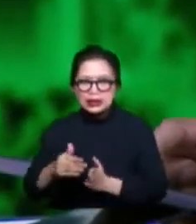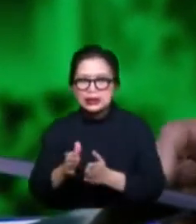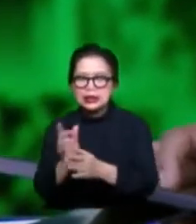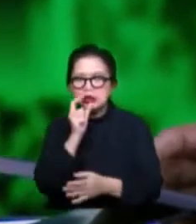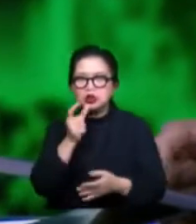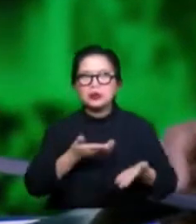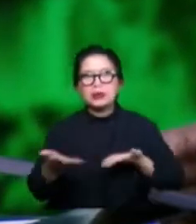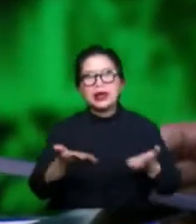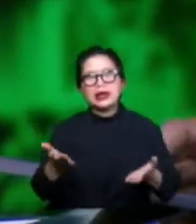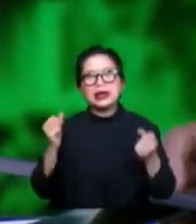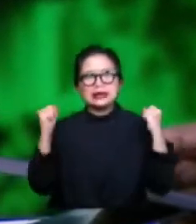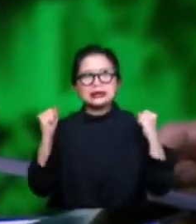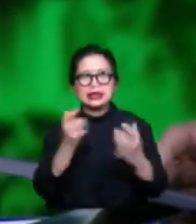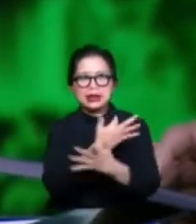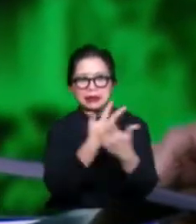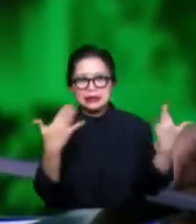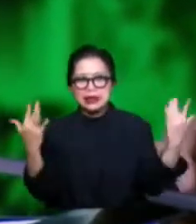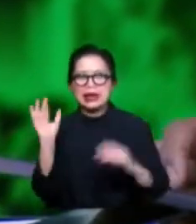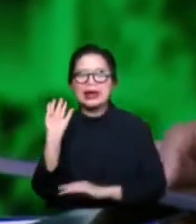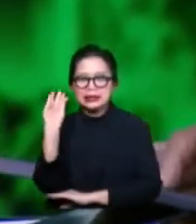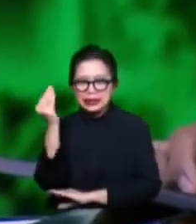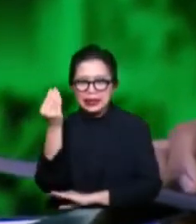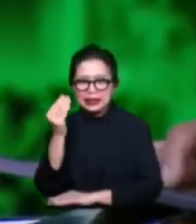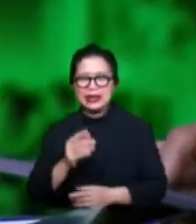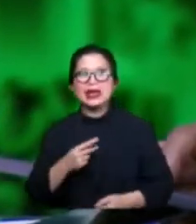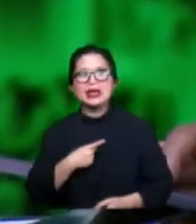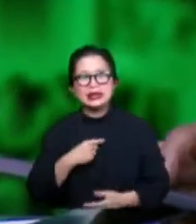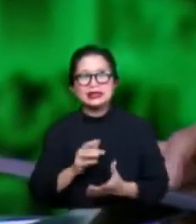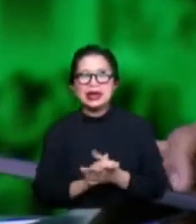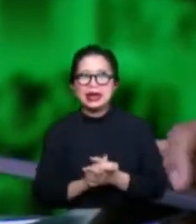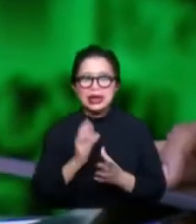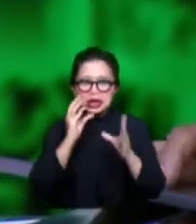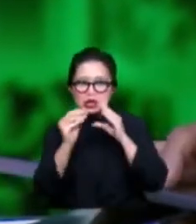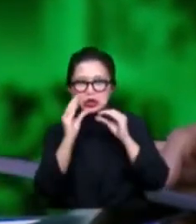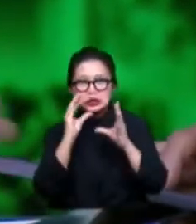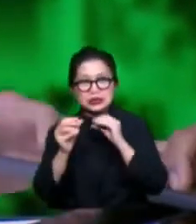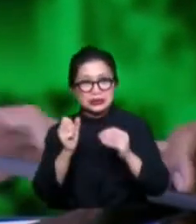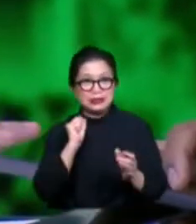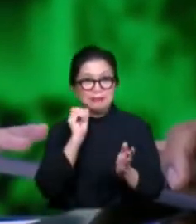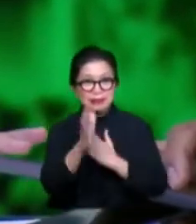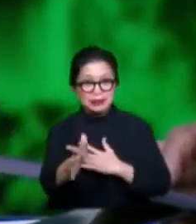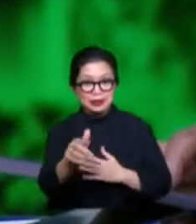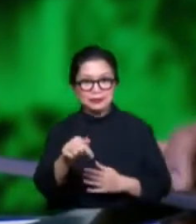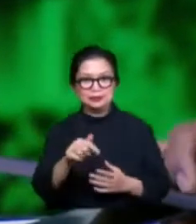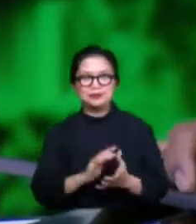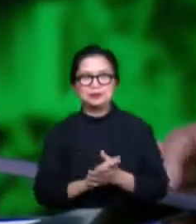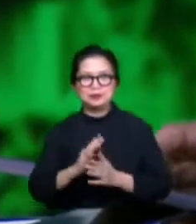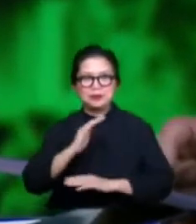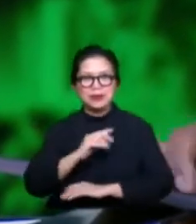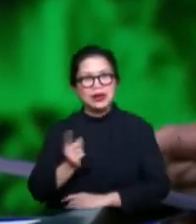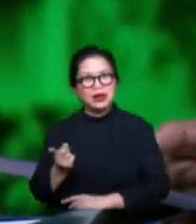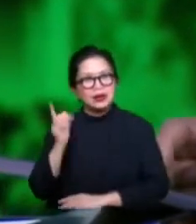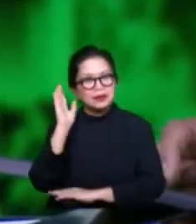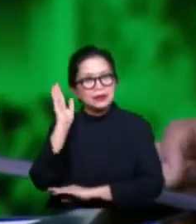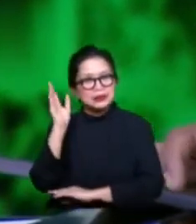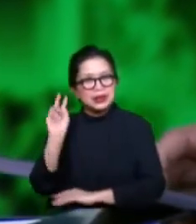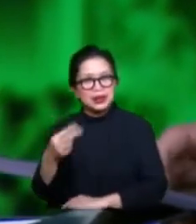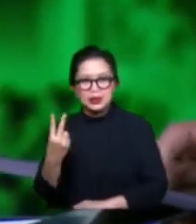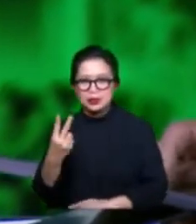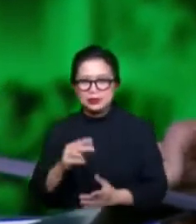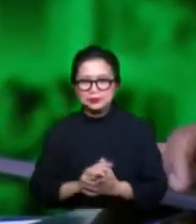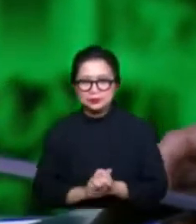discussion session later, but I will proceed to our second speaker, Our second speaker is Mr.